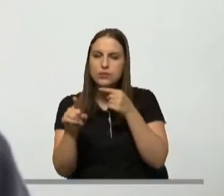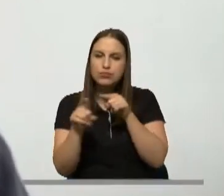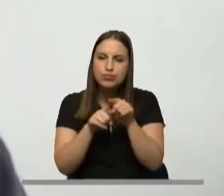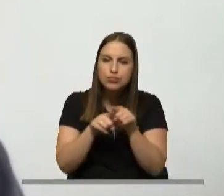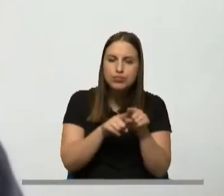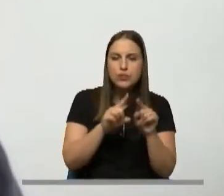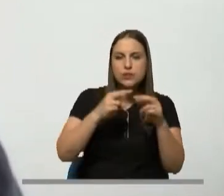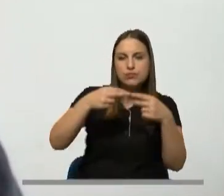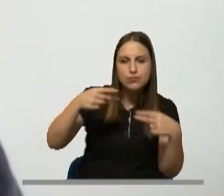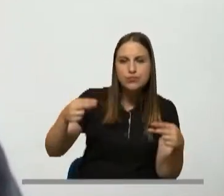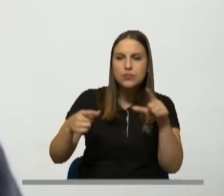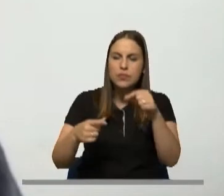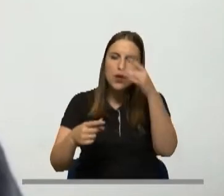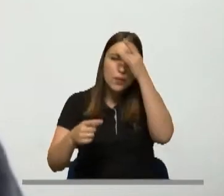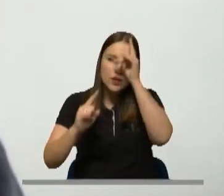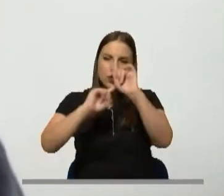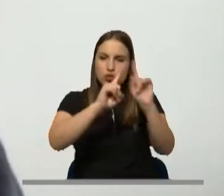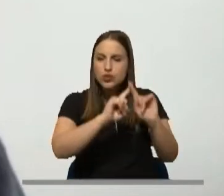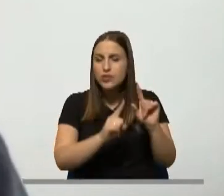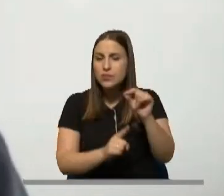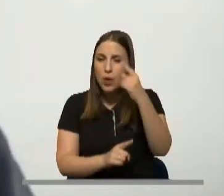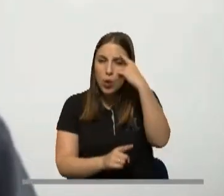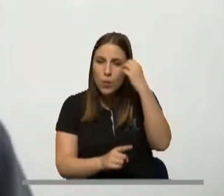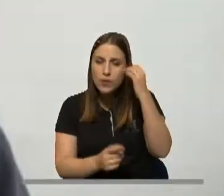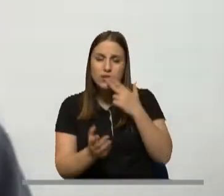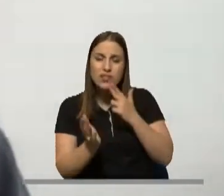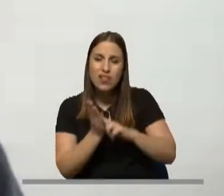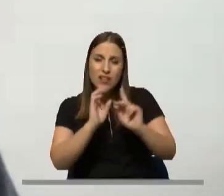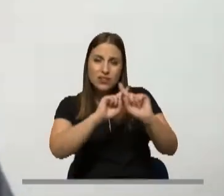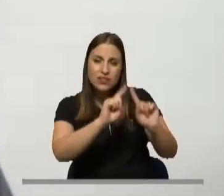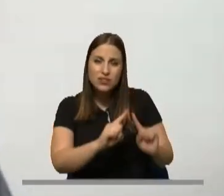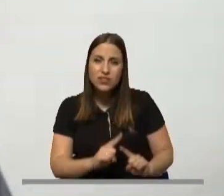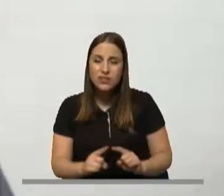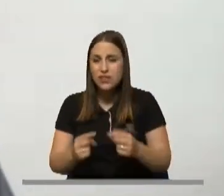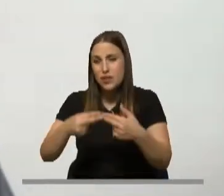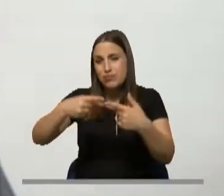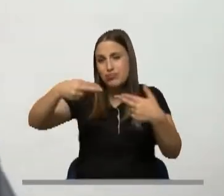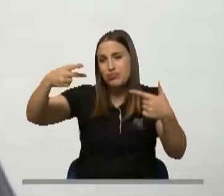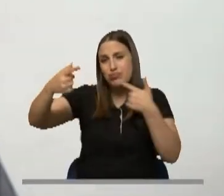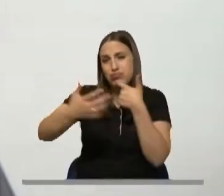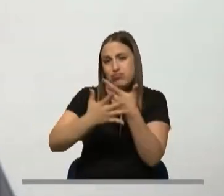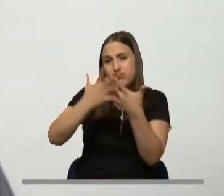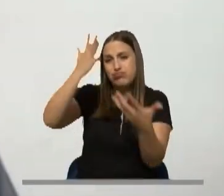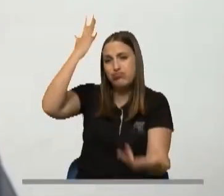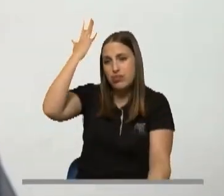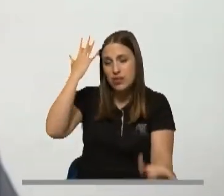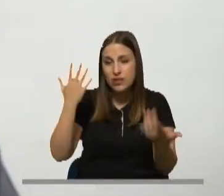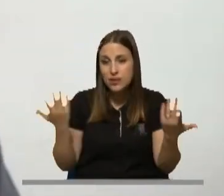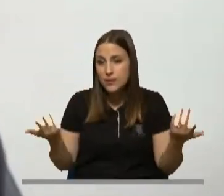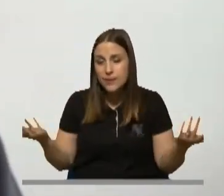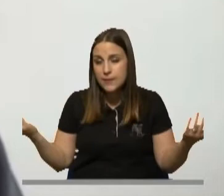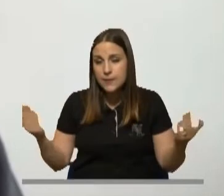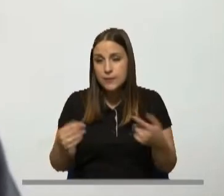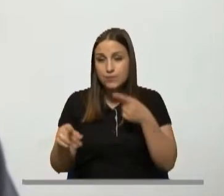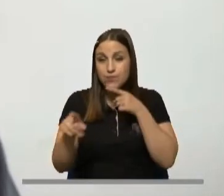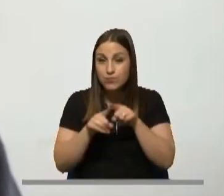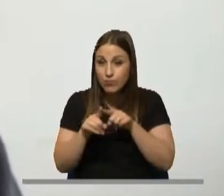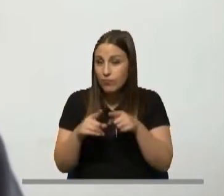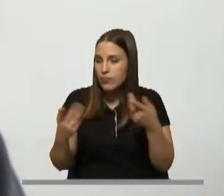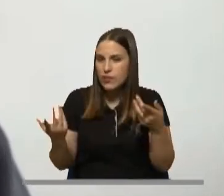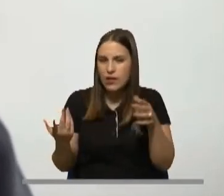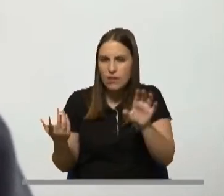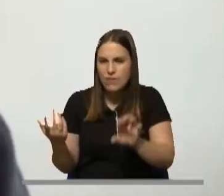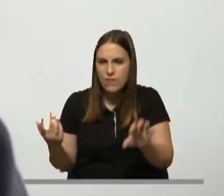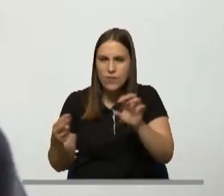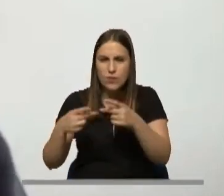diversity of logics and interpretations of reality is based. Political pluralism is first and